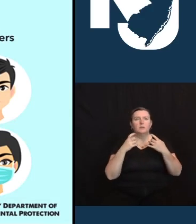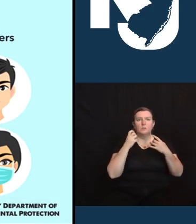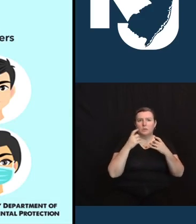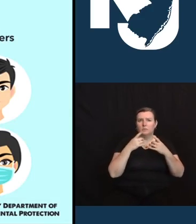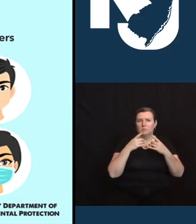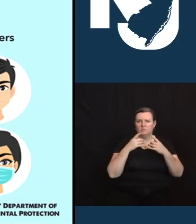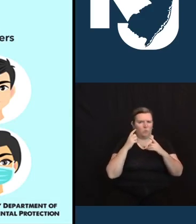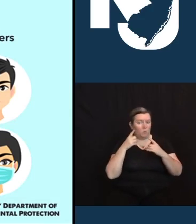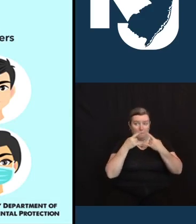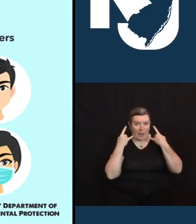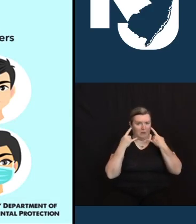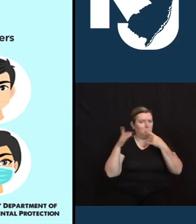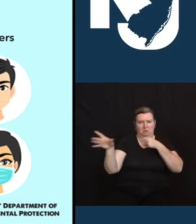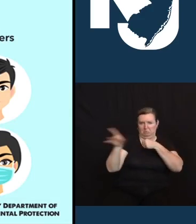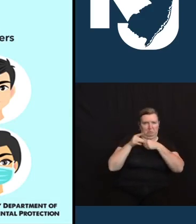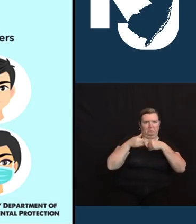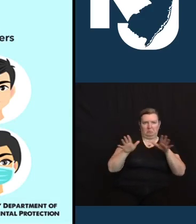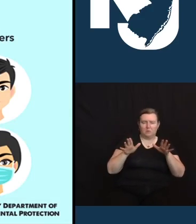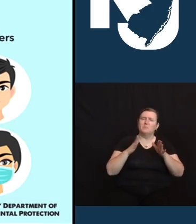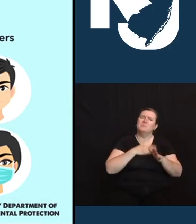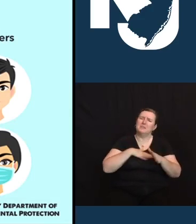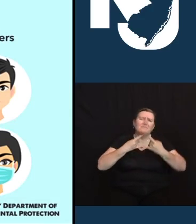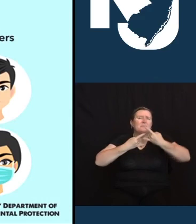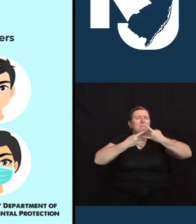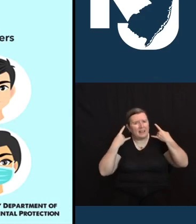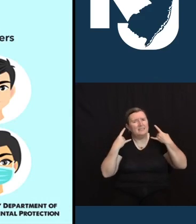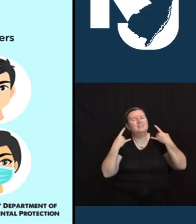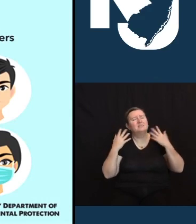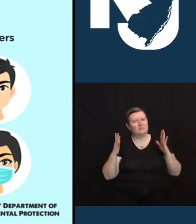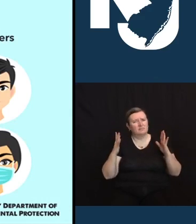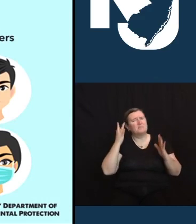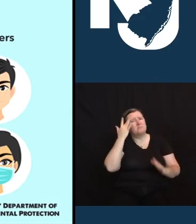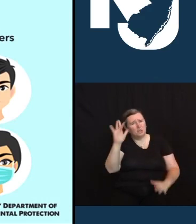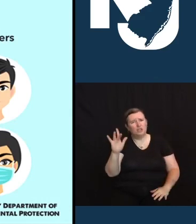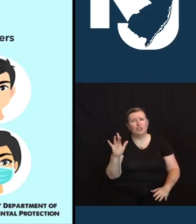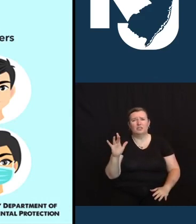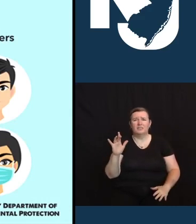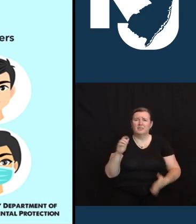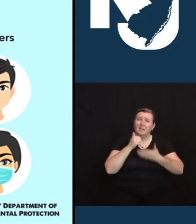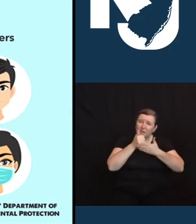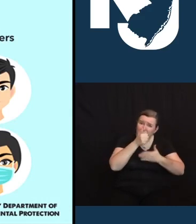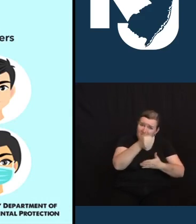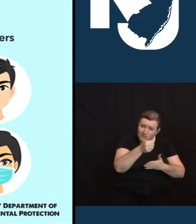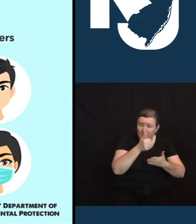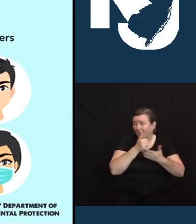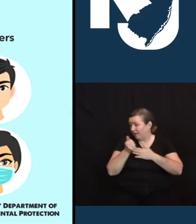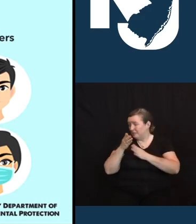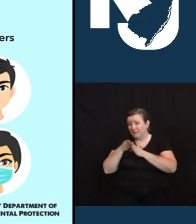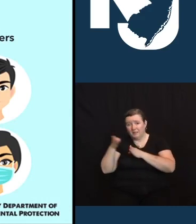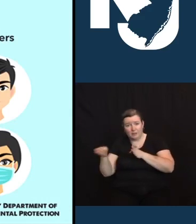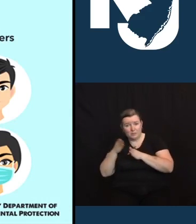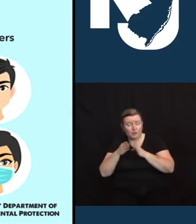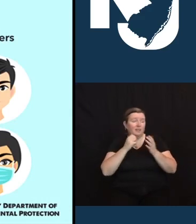folks. Be smart. Do it for yourself. Do it for your family, your friends, your neighbor, your community, for all of us.